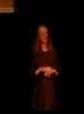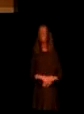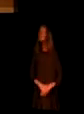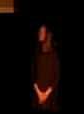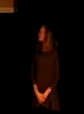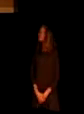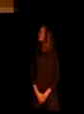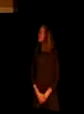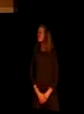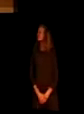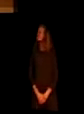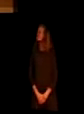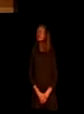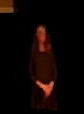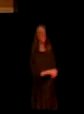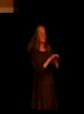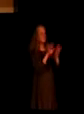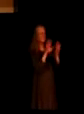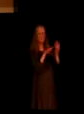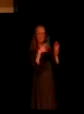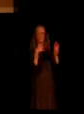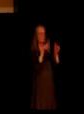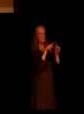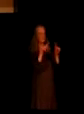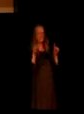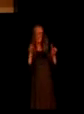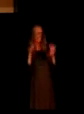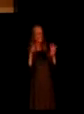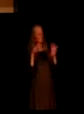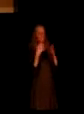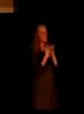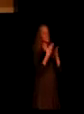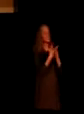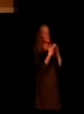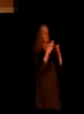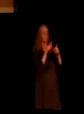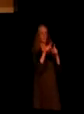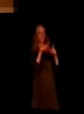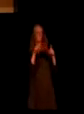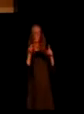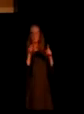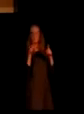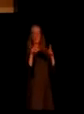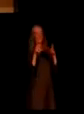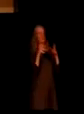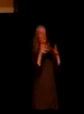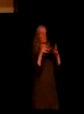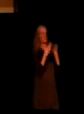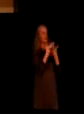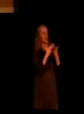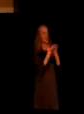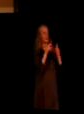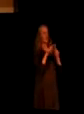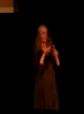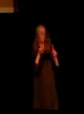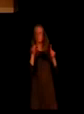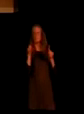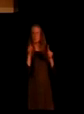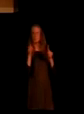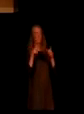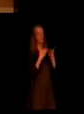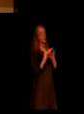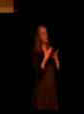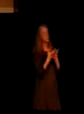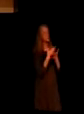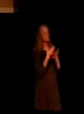The screen, I could watch the screen refresh. It was so slow. The scan lines refreshed one by one. You